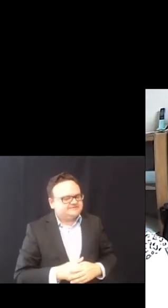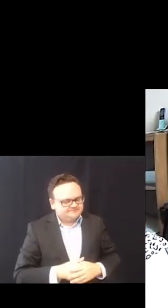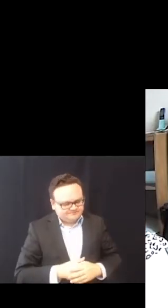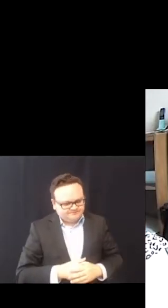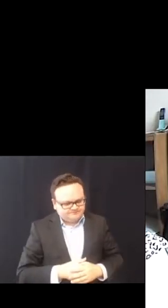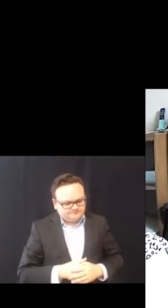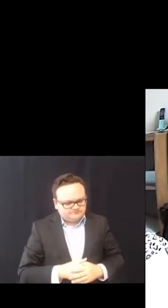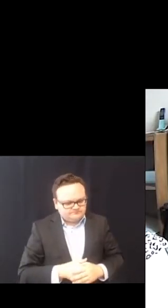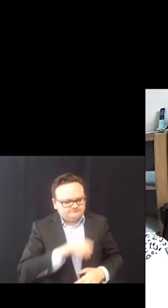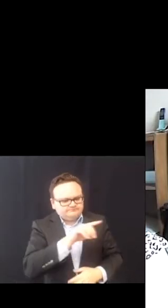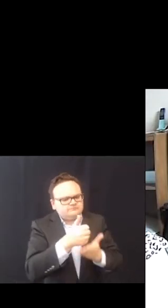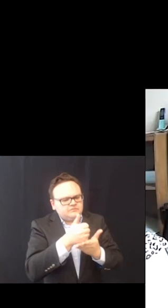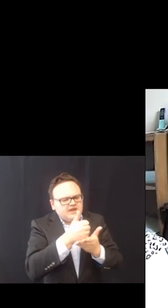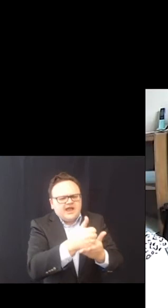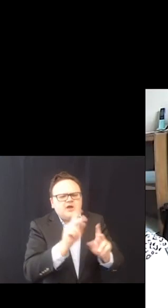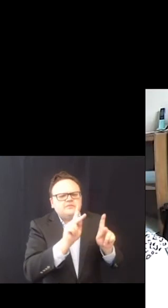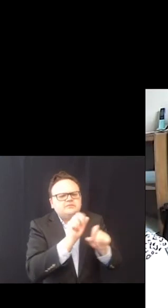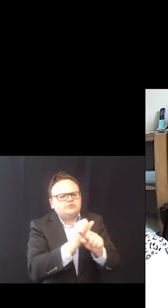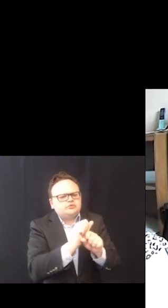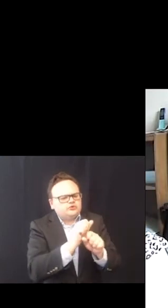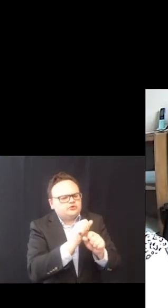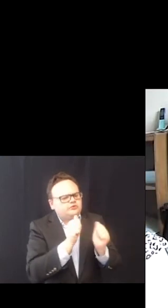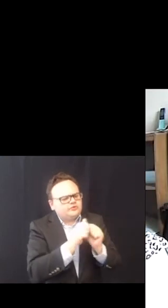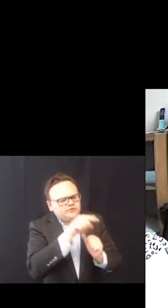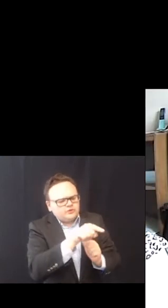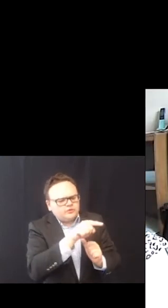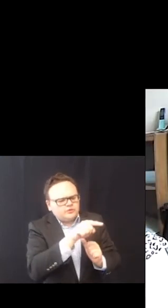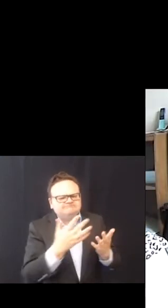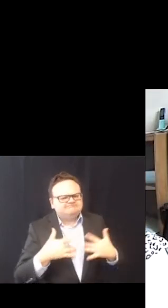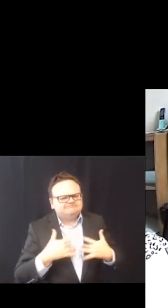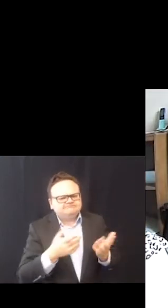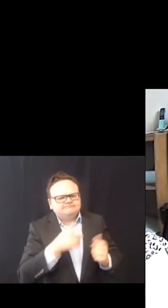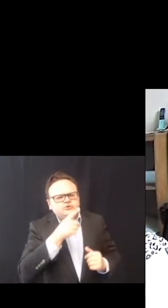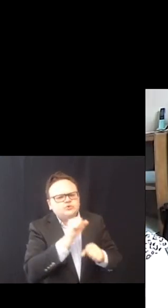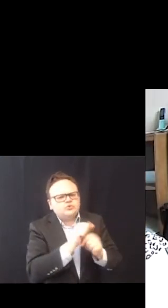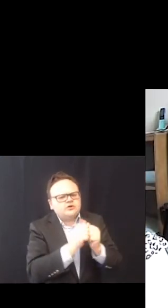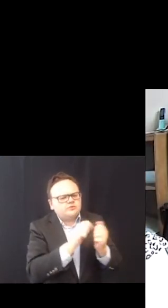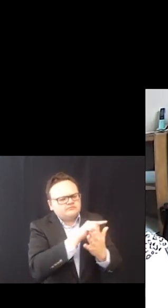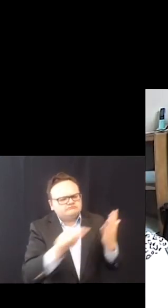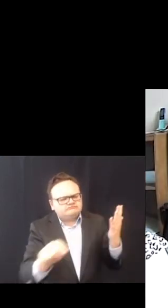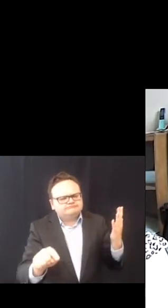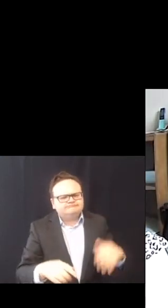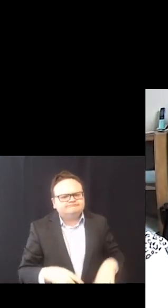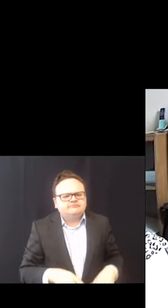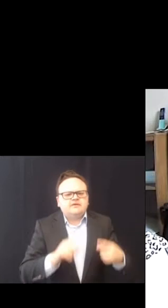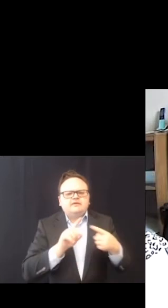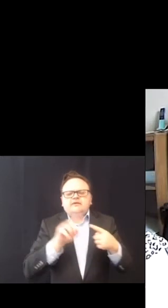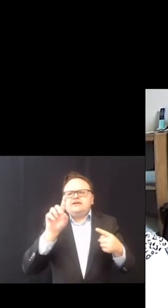said helping out your coworkers. Tell me about your coworkers. Um, my coworkers are